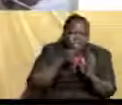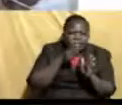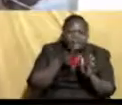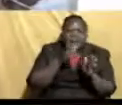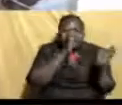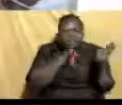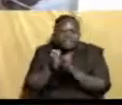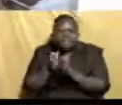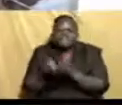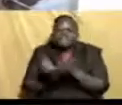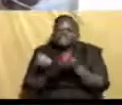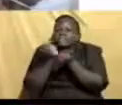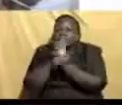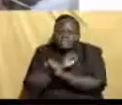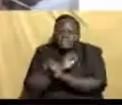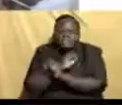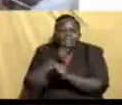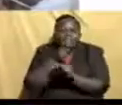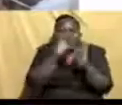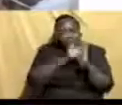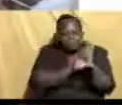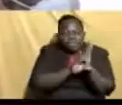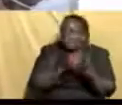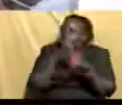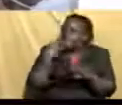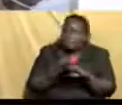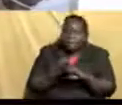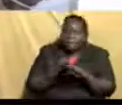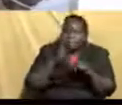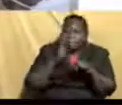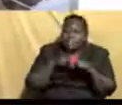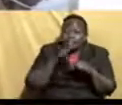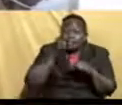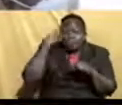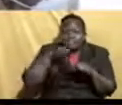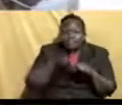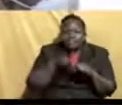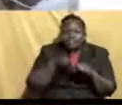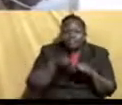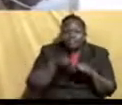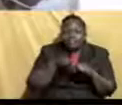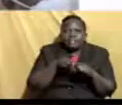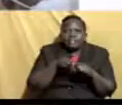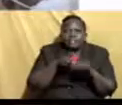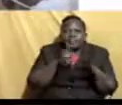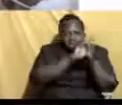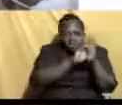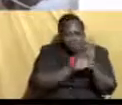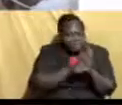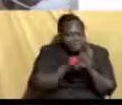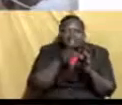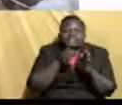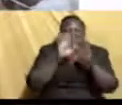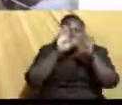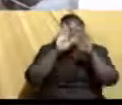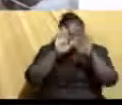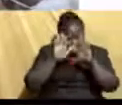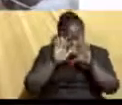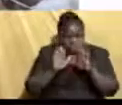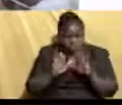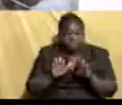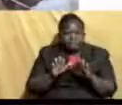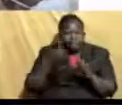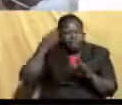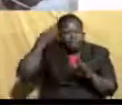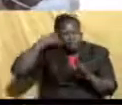difficult. But for a member of the public to raise that, then it means that amendment really was necessary. For